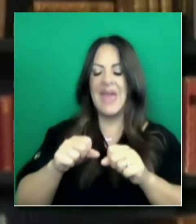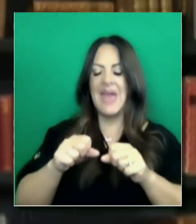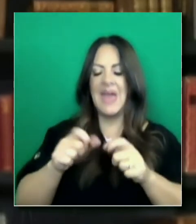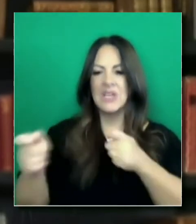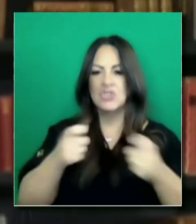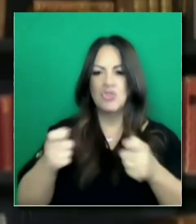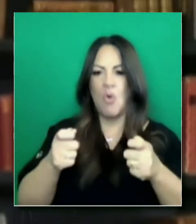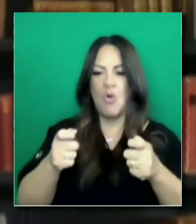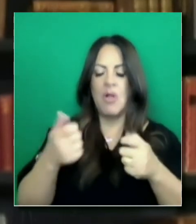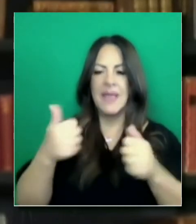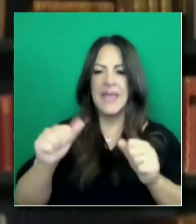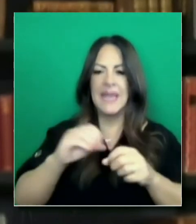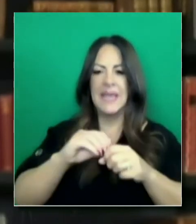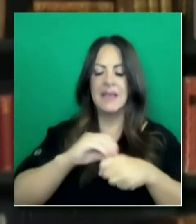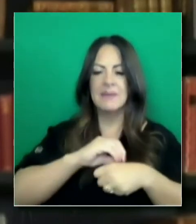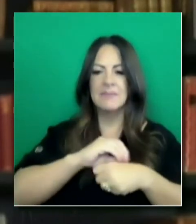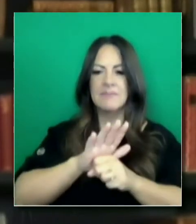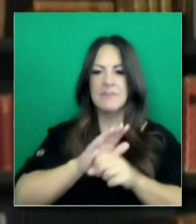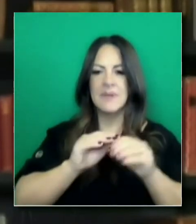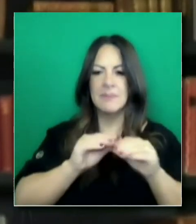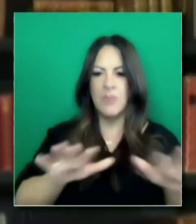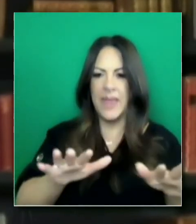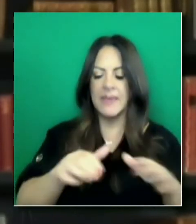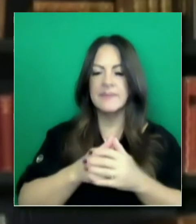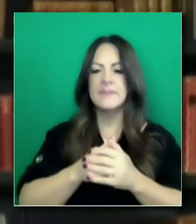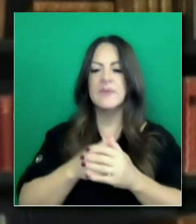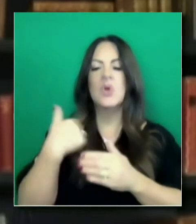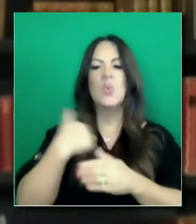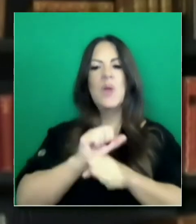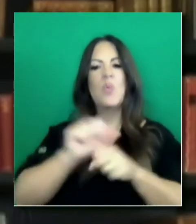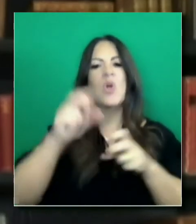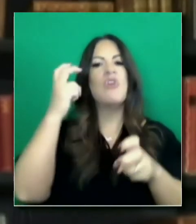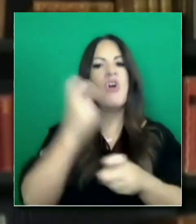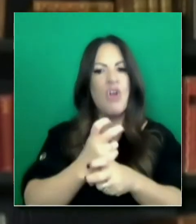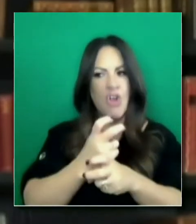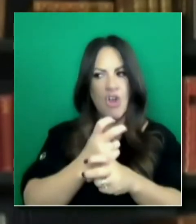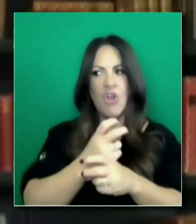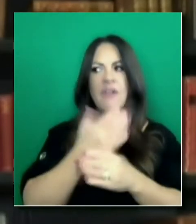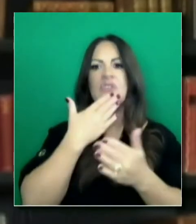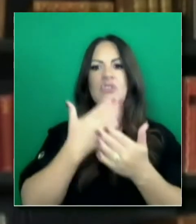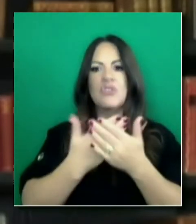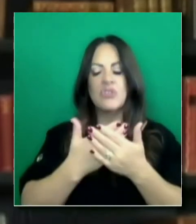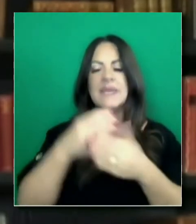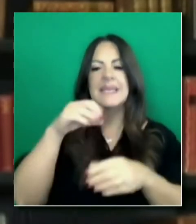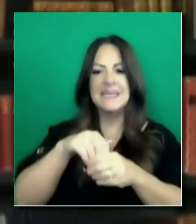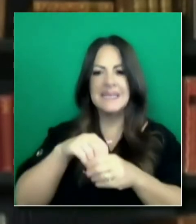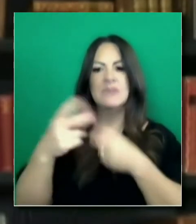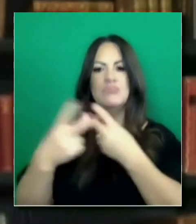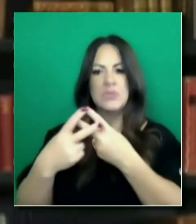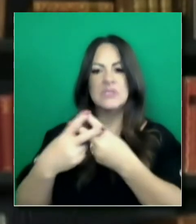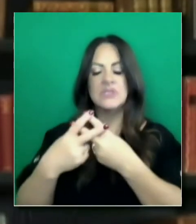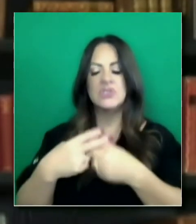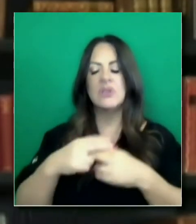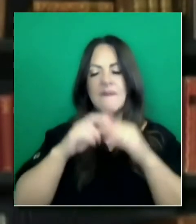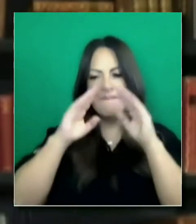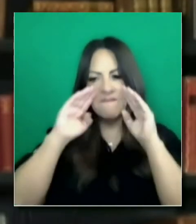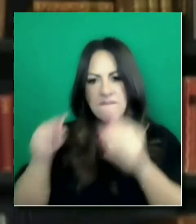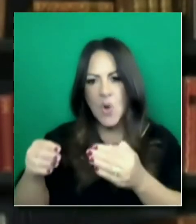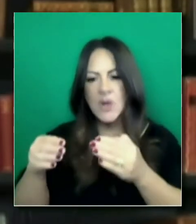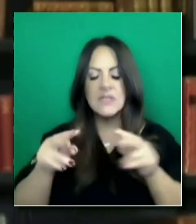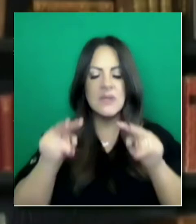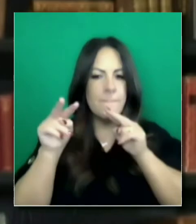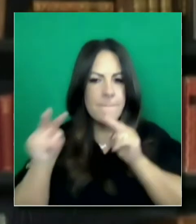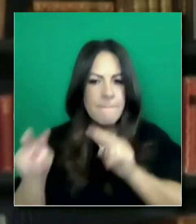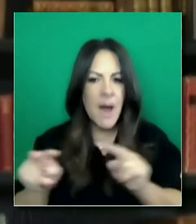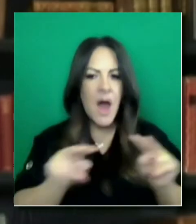So a lot has been done in this space. We're very vigilant in terms of our focus and the monitoring of